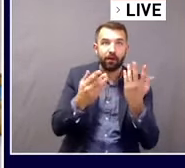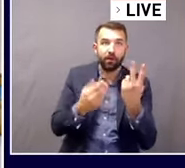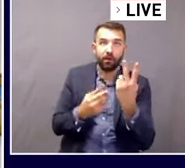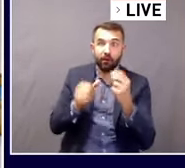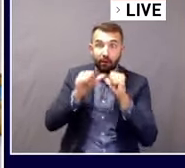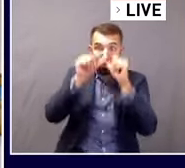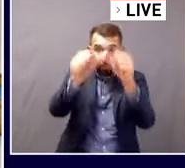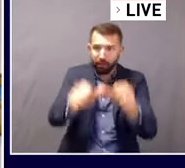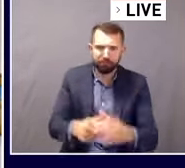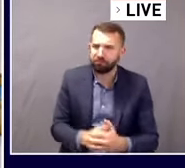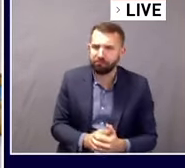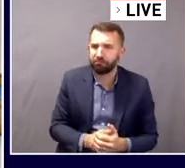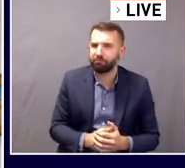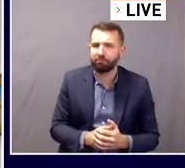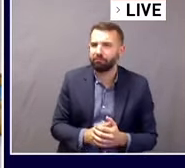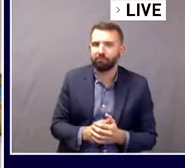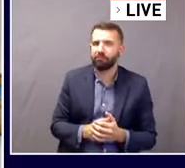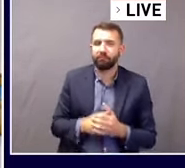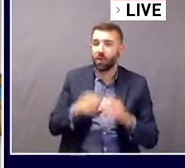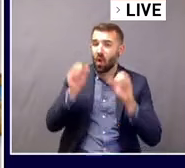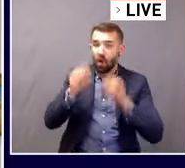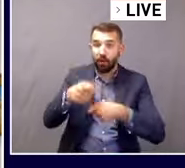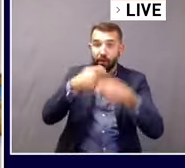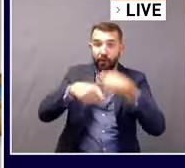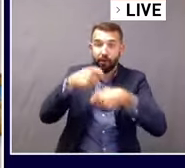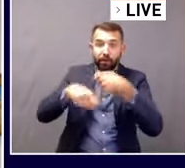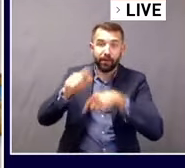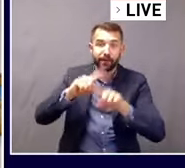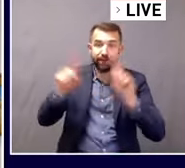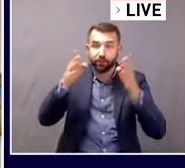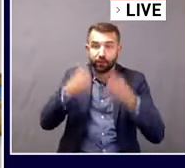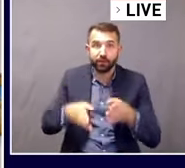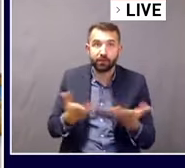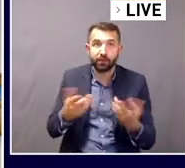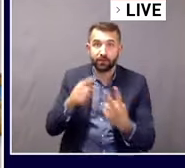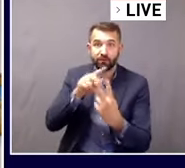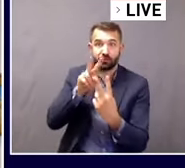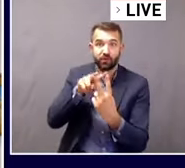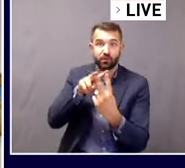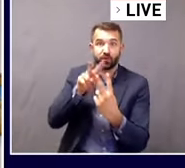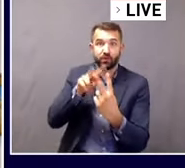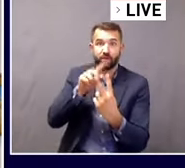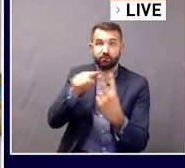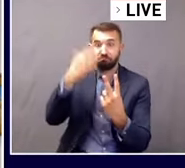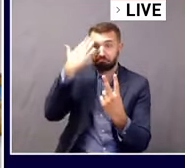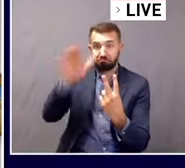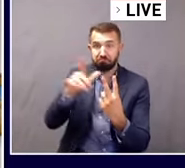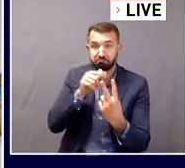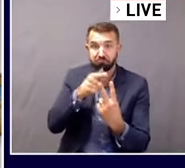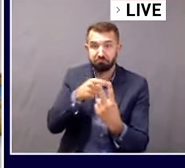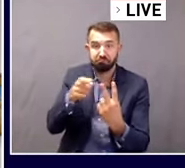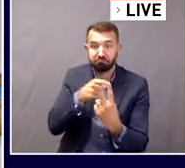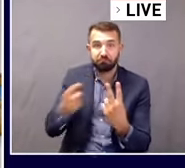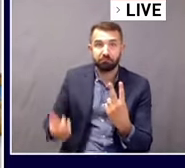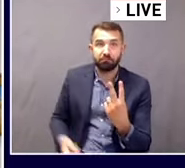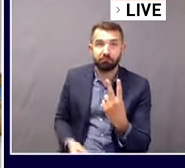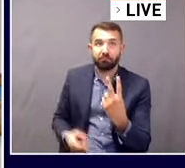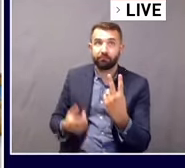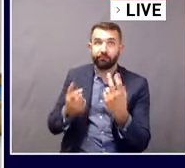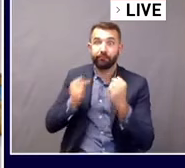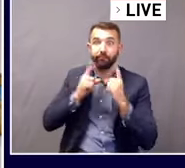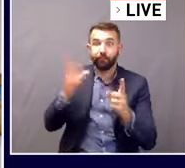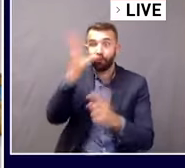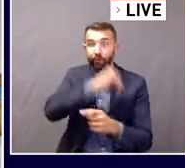case, Amy. I don't know exactly who the 2 cases in Washington County are, but I don't think we can immediately conclude that they have been the same